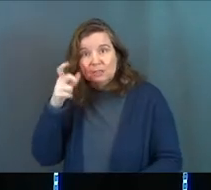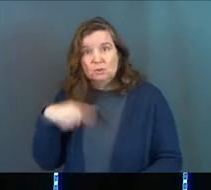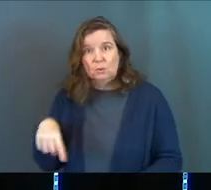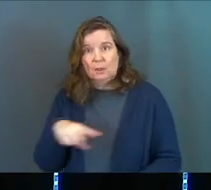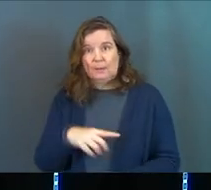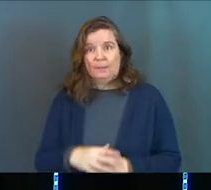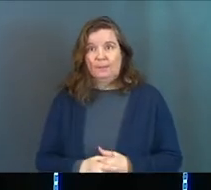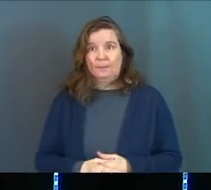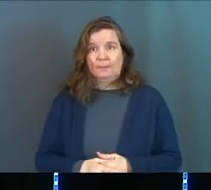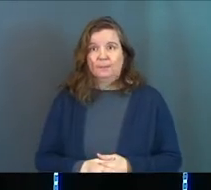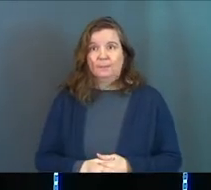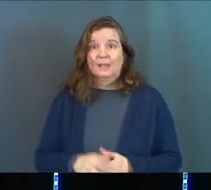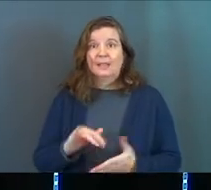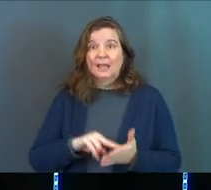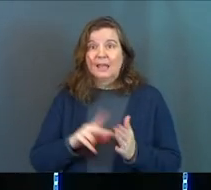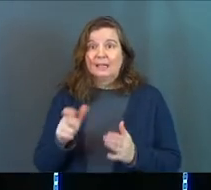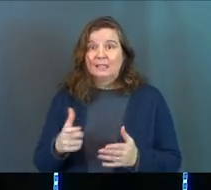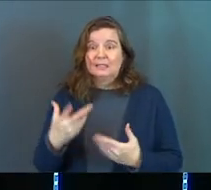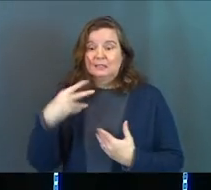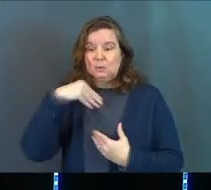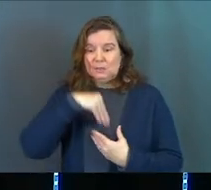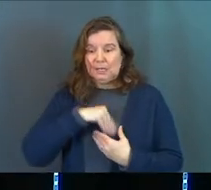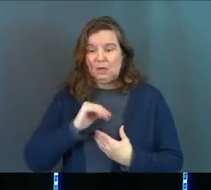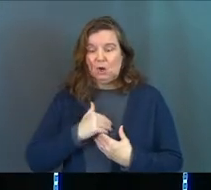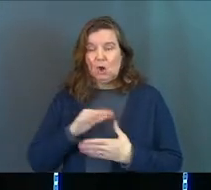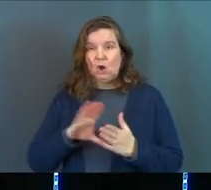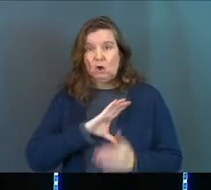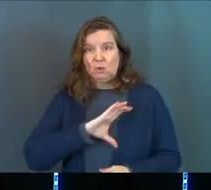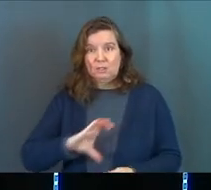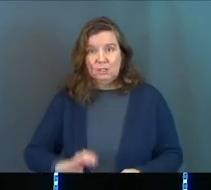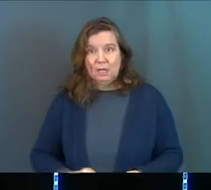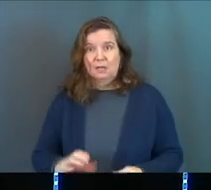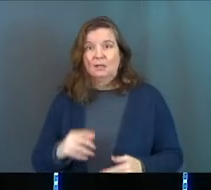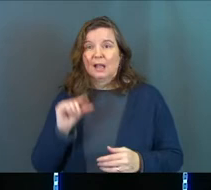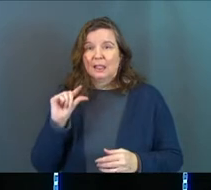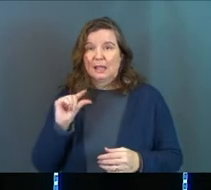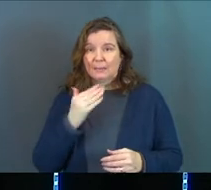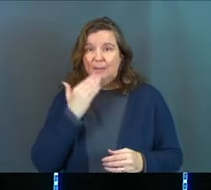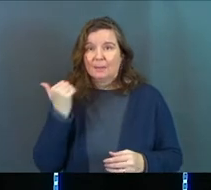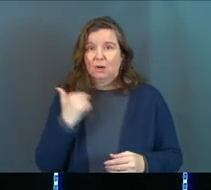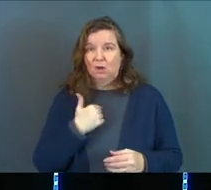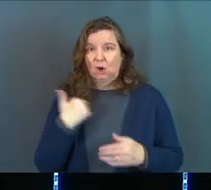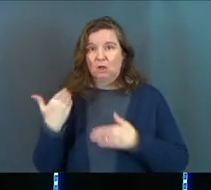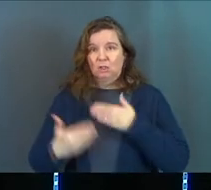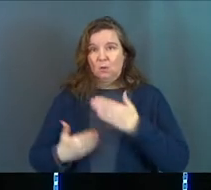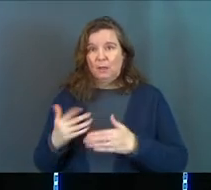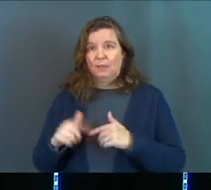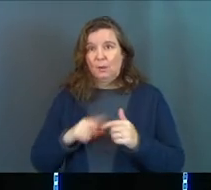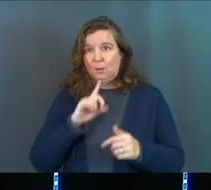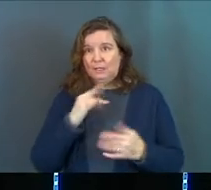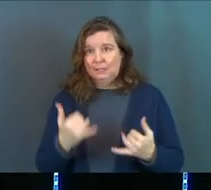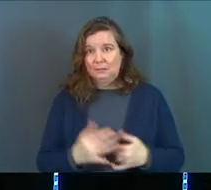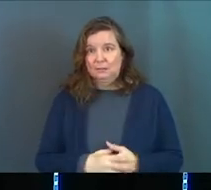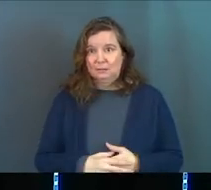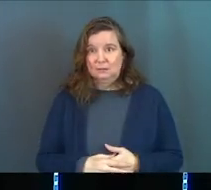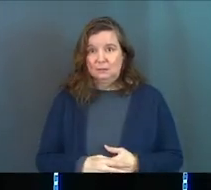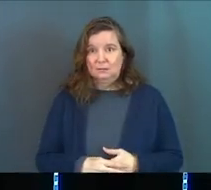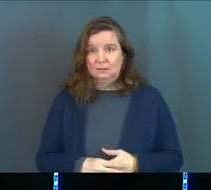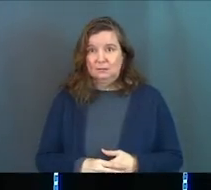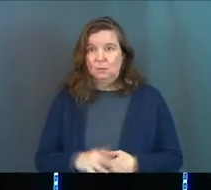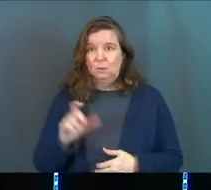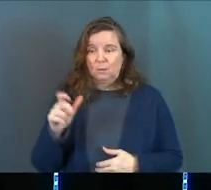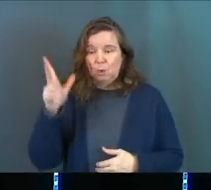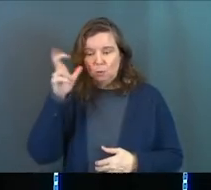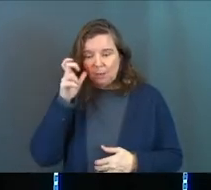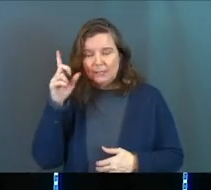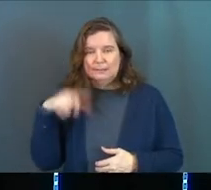them. That needs to get in our Christianity a little bit better in our generation than what it is. We're